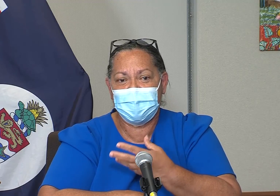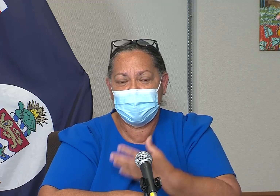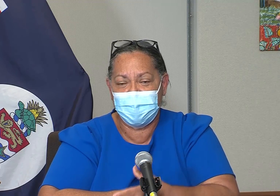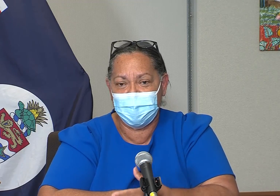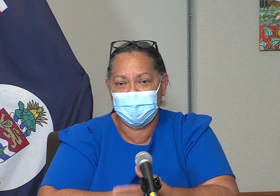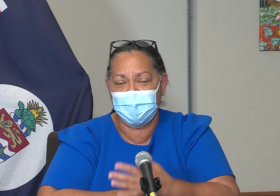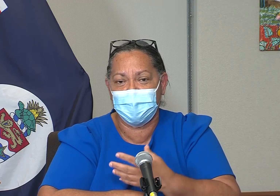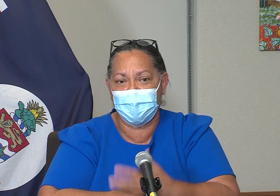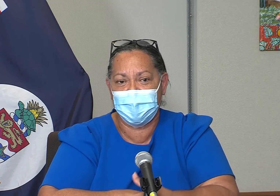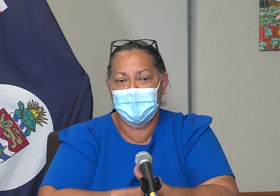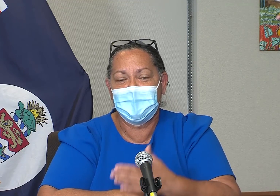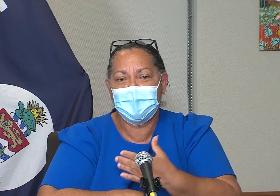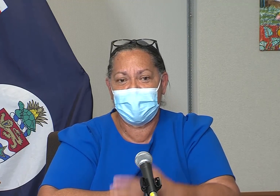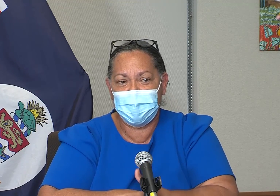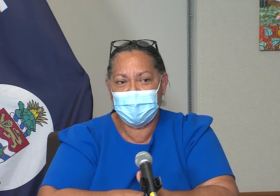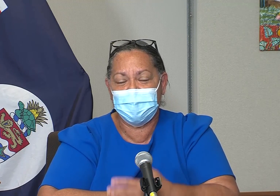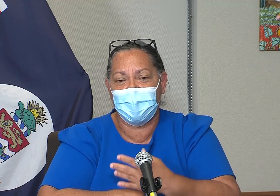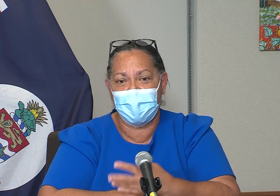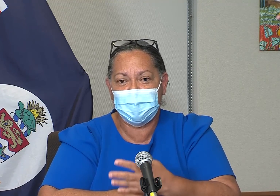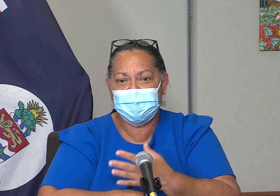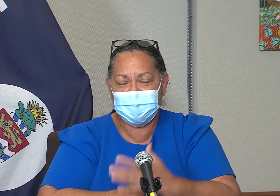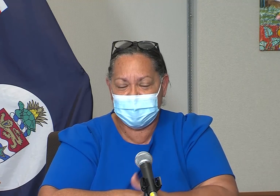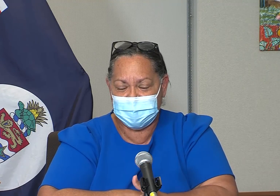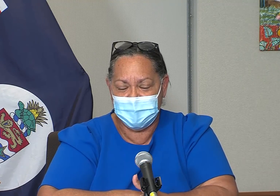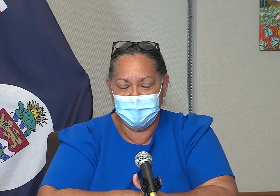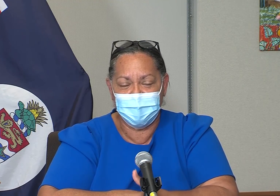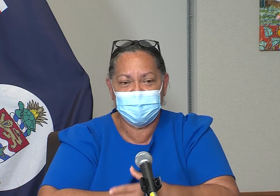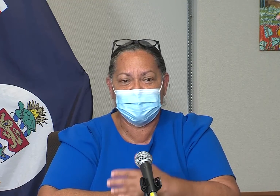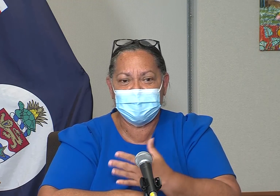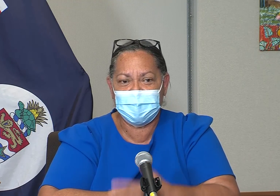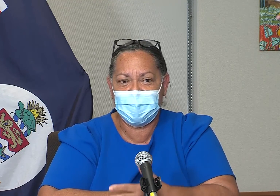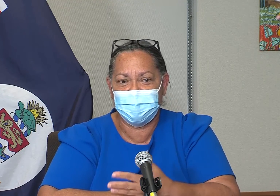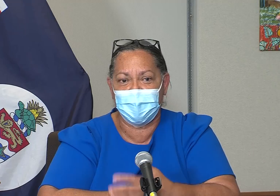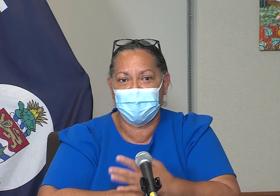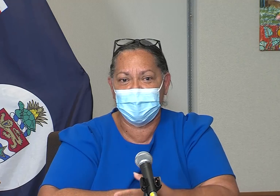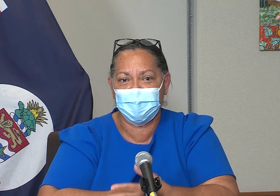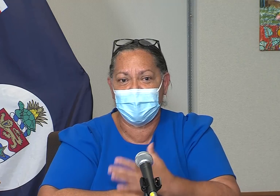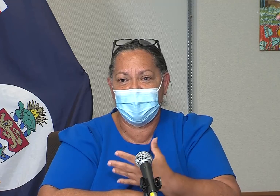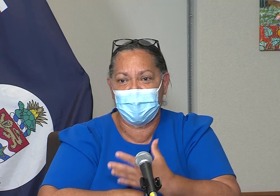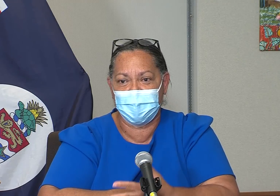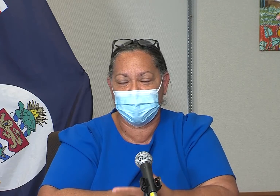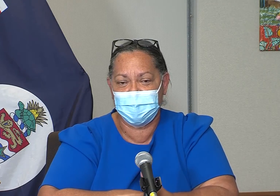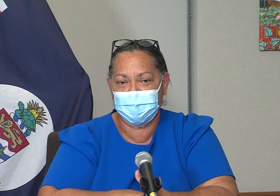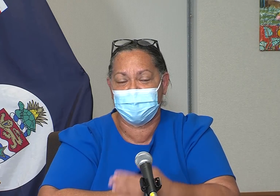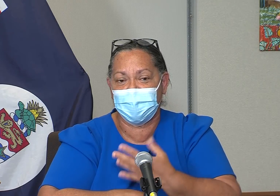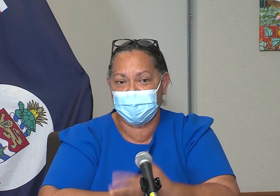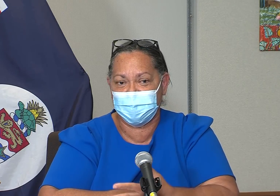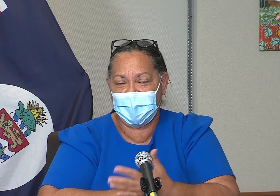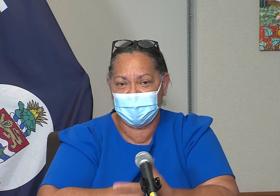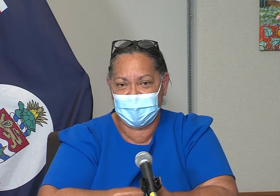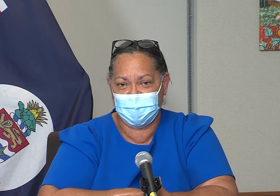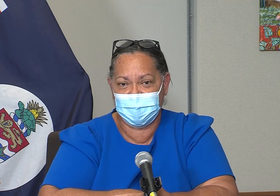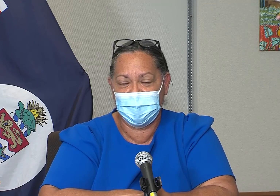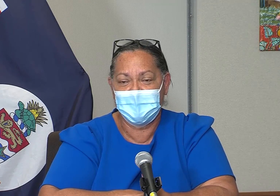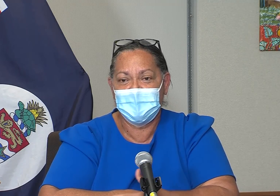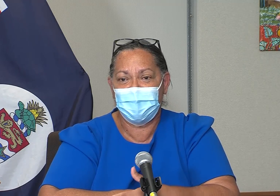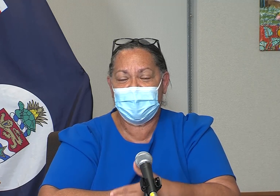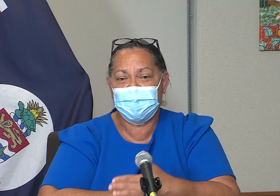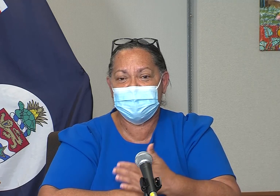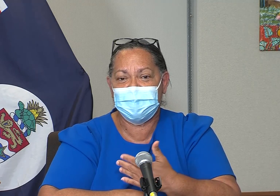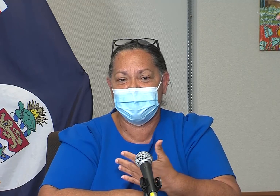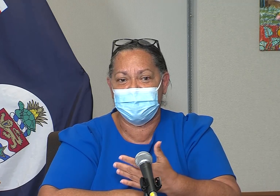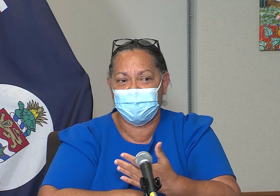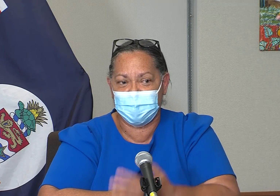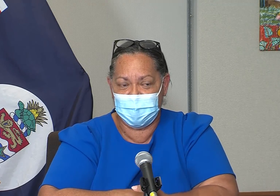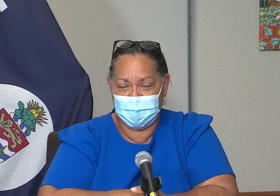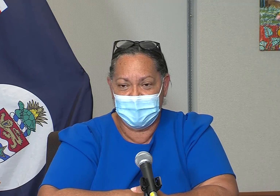of you adhering to your good Caymanian common sense, we still have not reached where we want to reach with tertiary education,